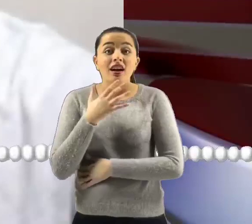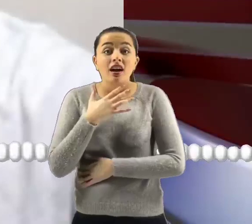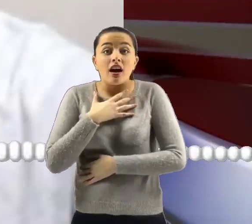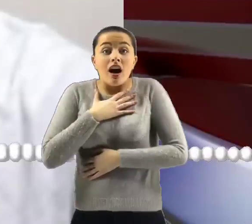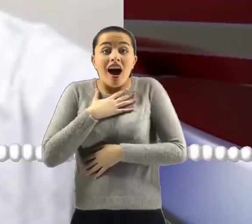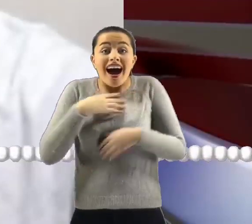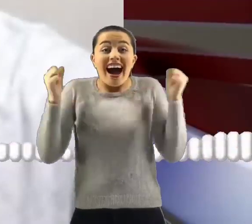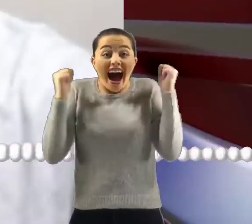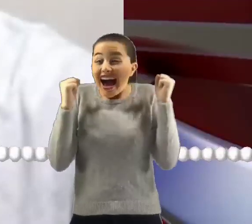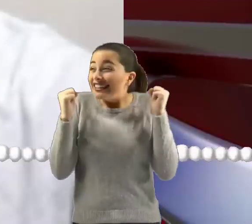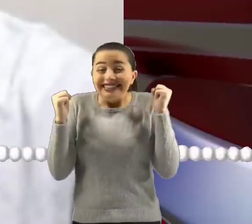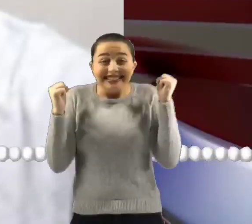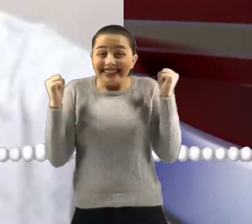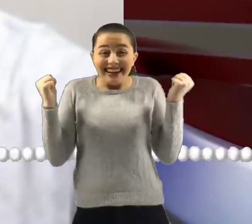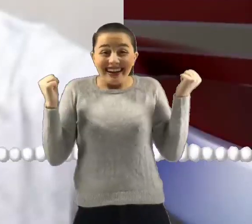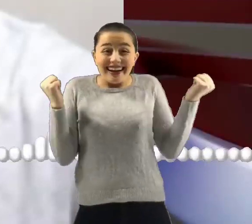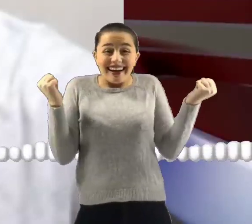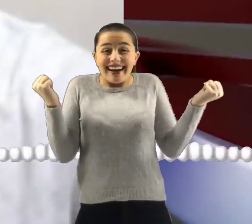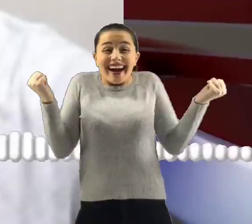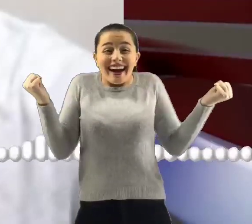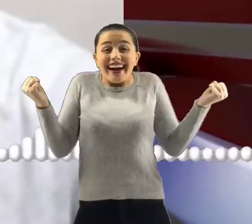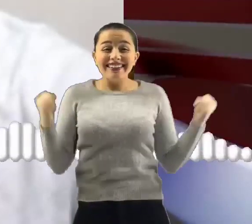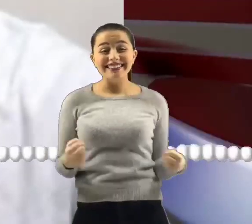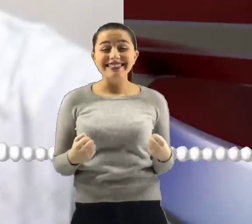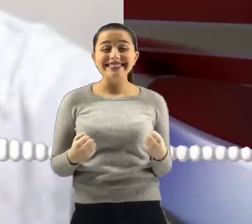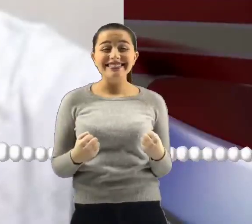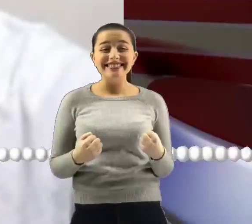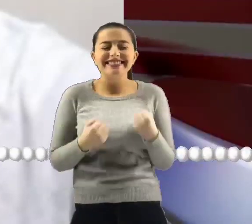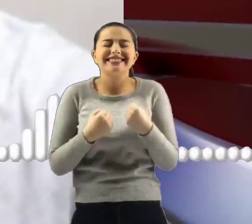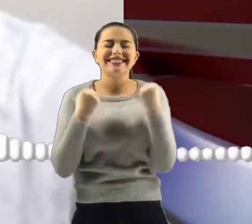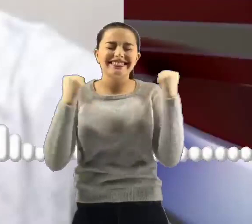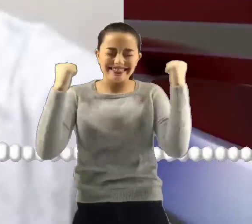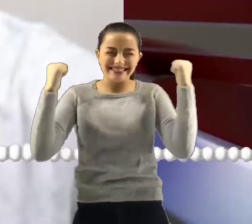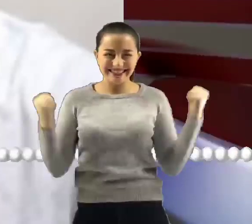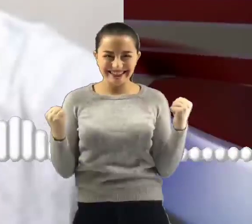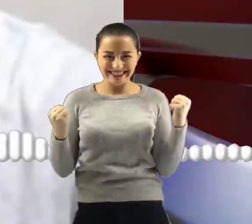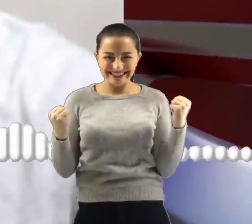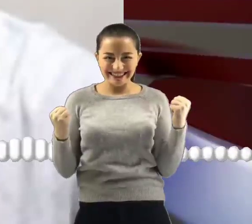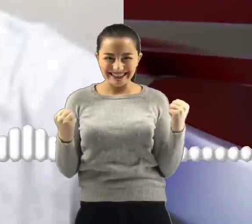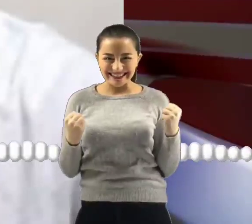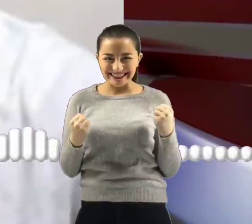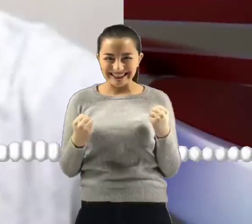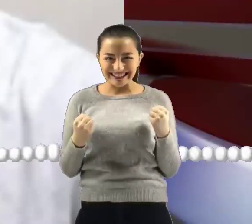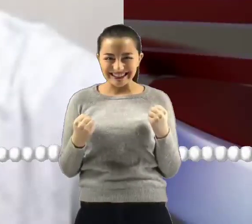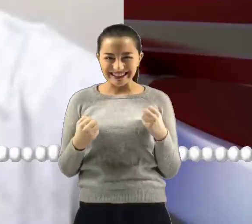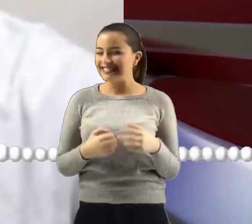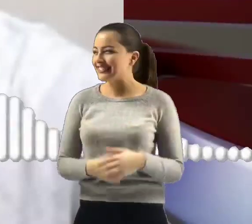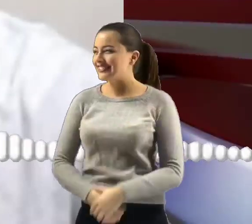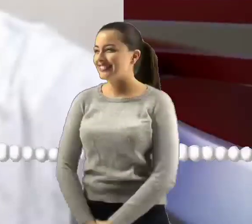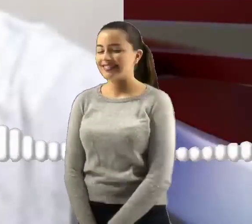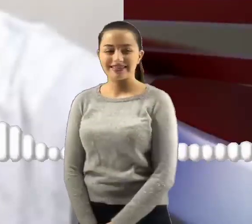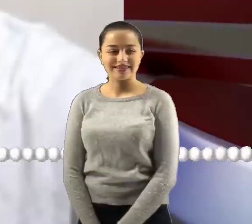Mgbe a ka ọ ya kasị ike nnọọ asị na ndị na-ama na ndị Igbo atụghọ, ha enwee evidence na Peter Obi enwetaghị